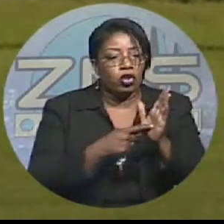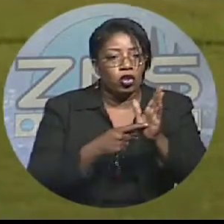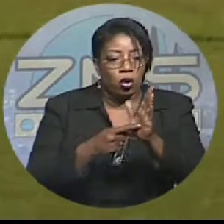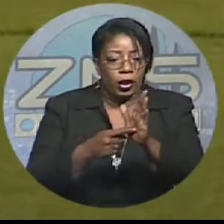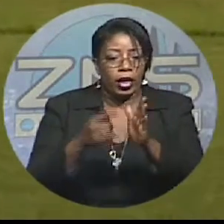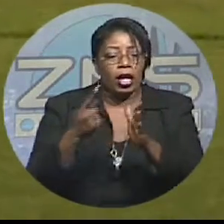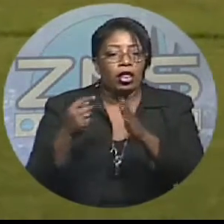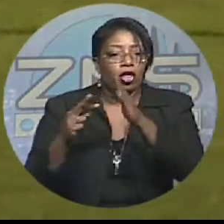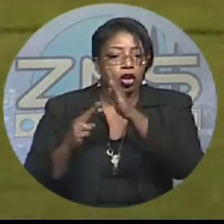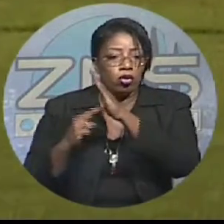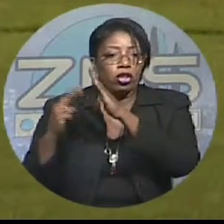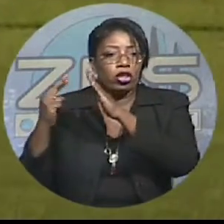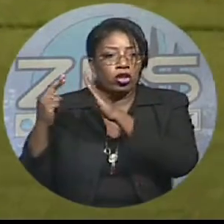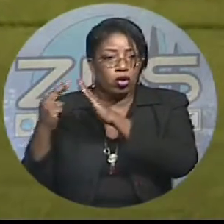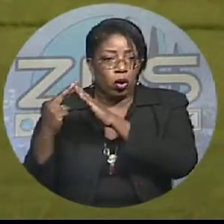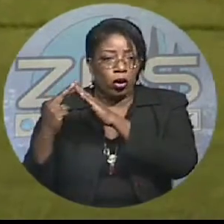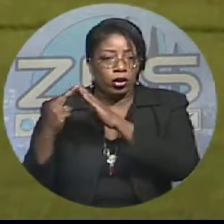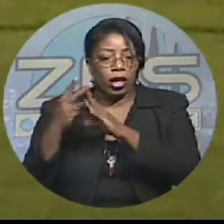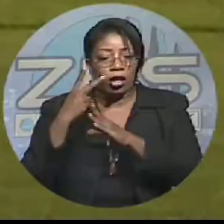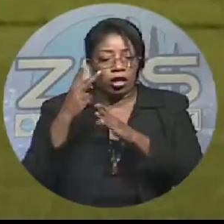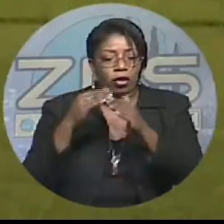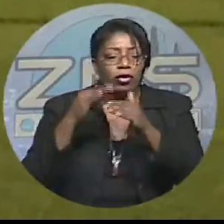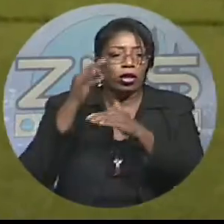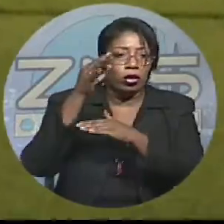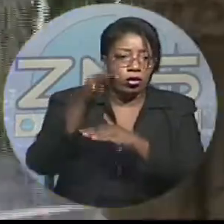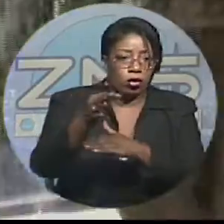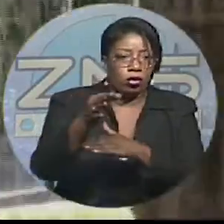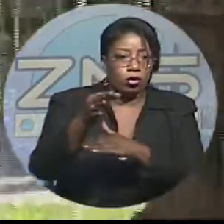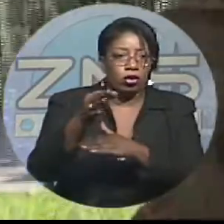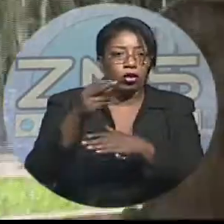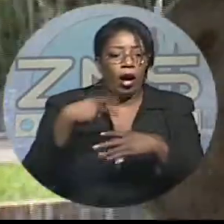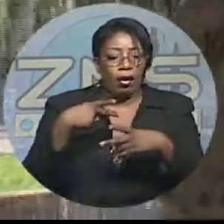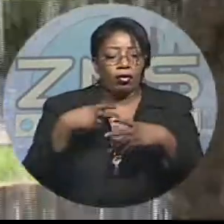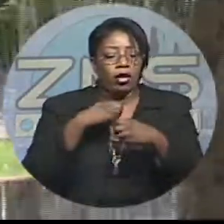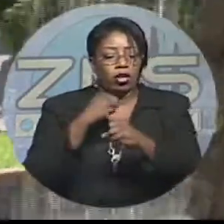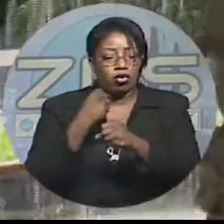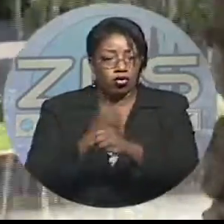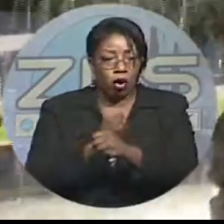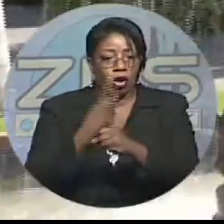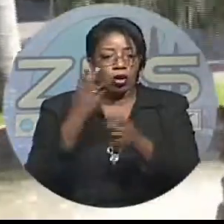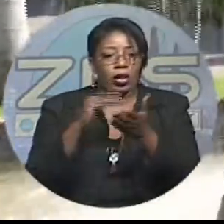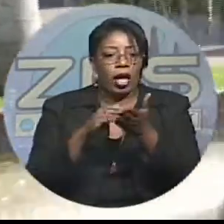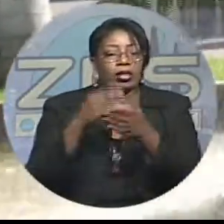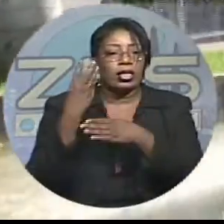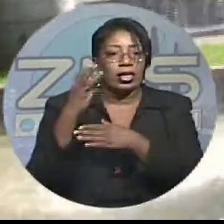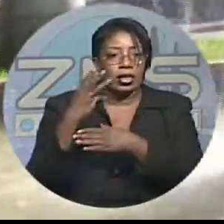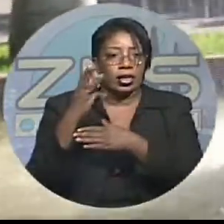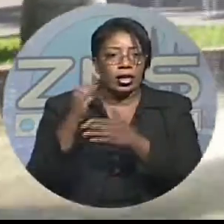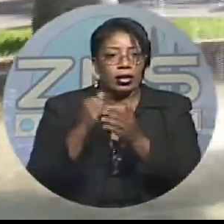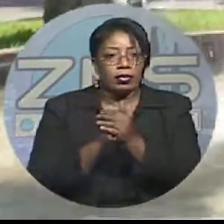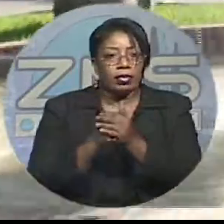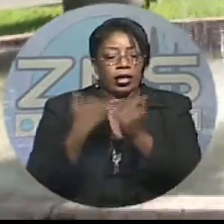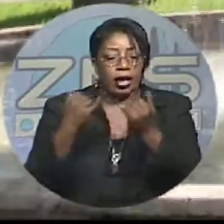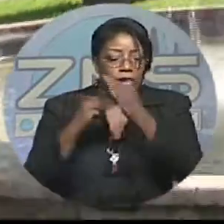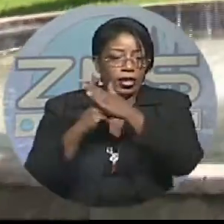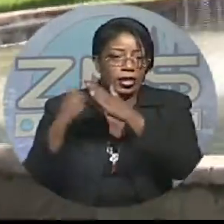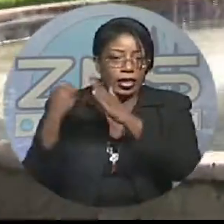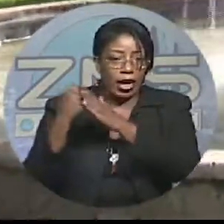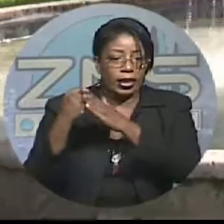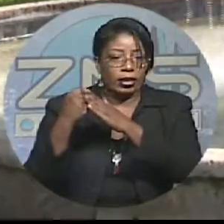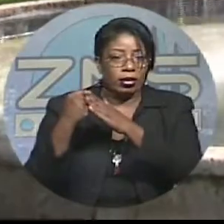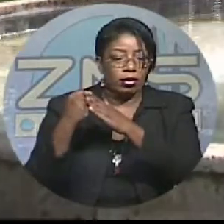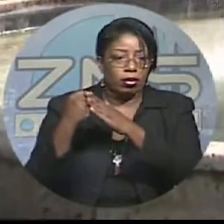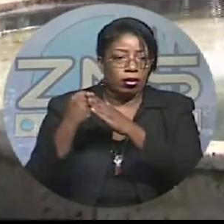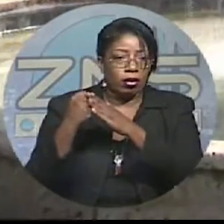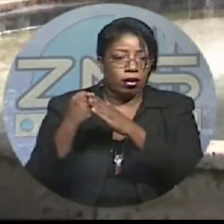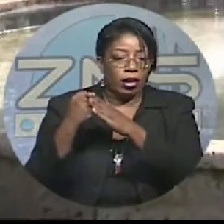resort and really looking ahead to having a very strong 2016. Sandals Emerald Bay has won numerous awards, including